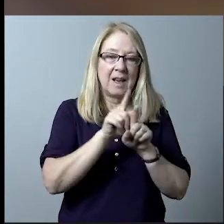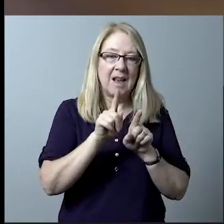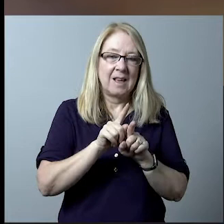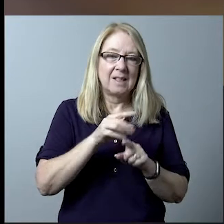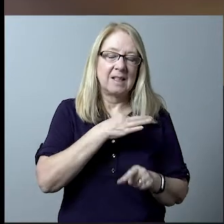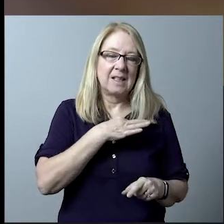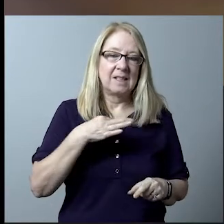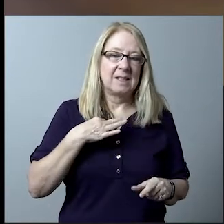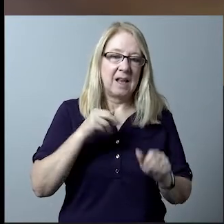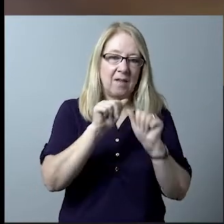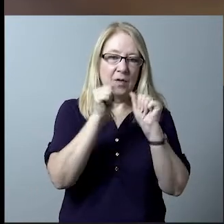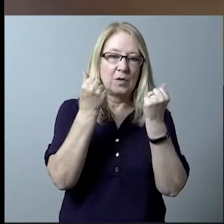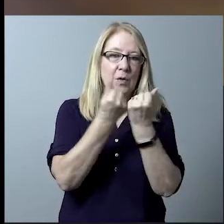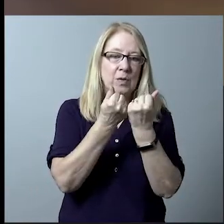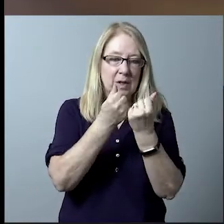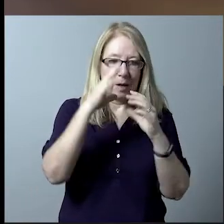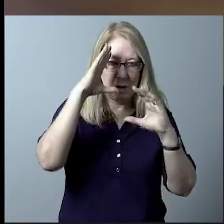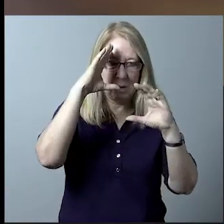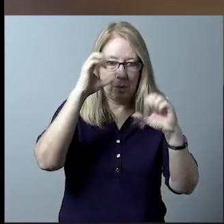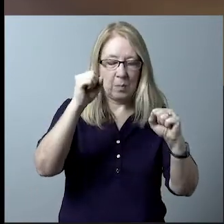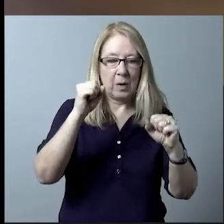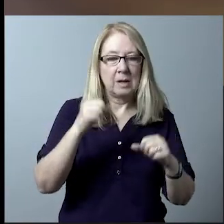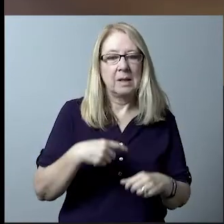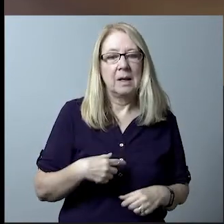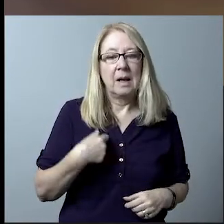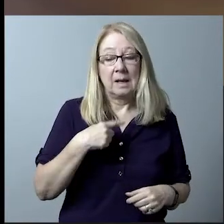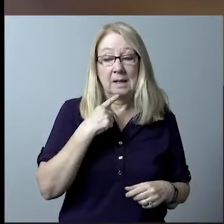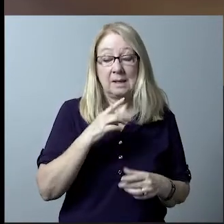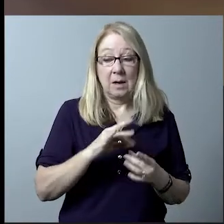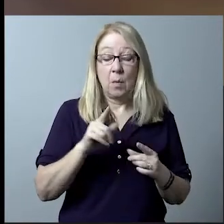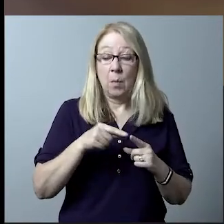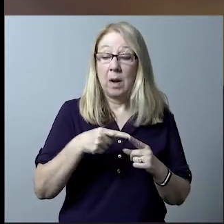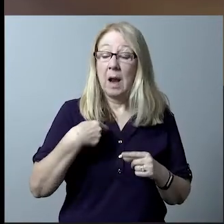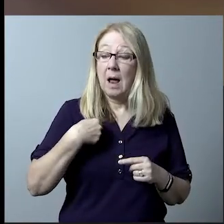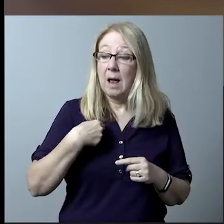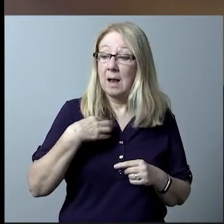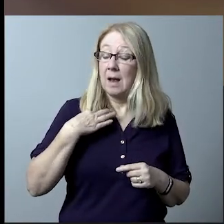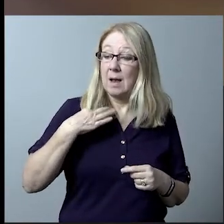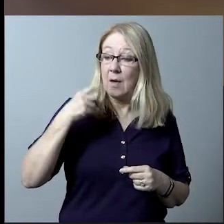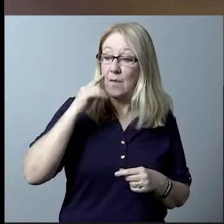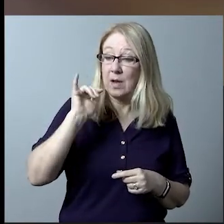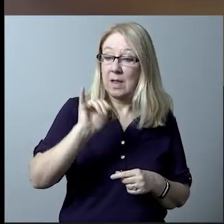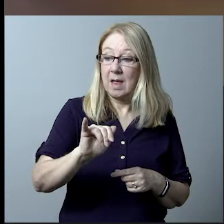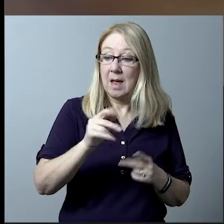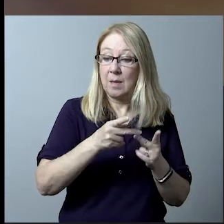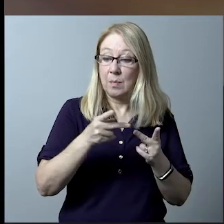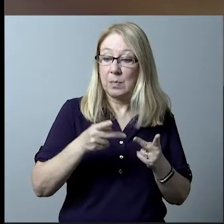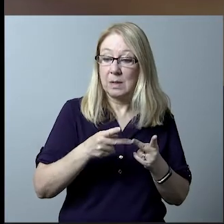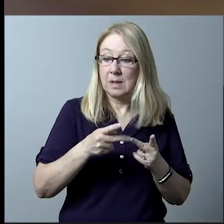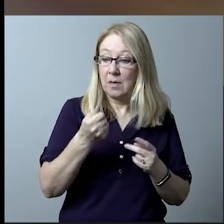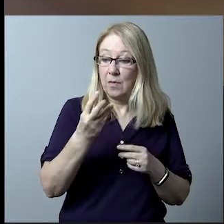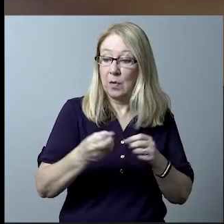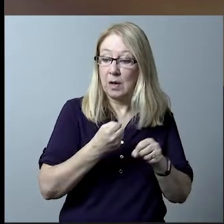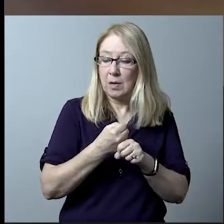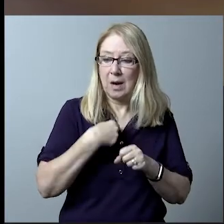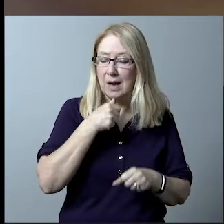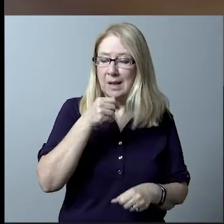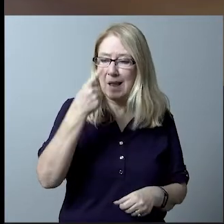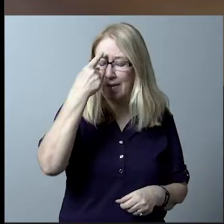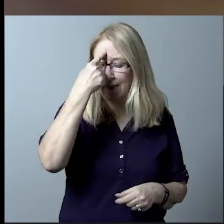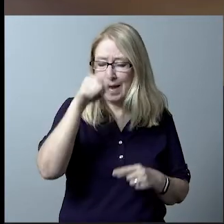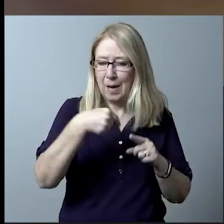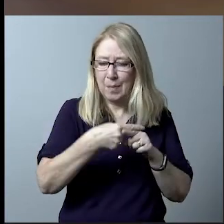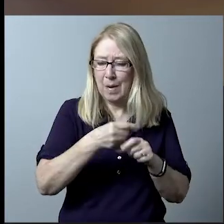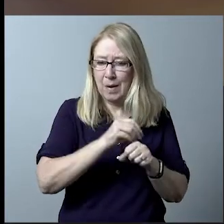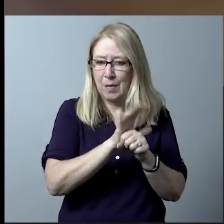to serve as the Staff Association president. I will say, when I ran for this a couple years ago, I don't think I